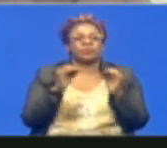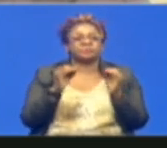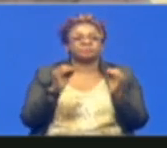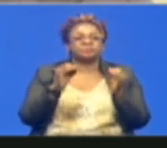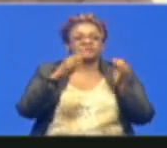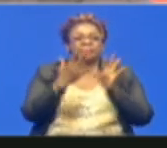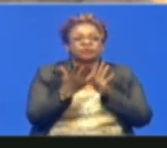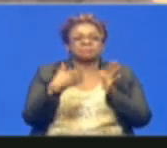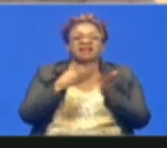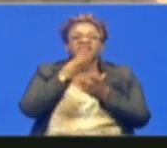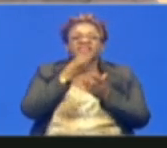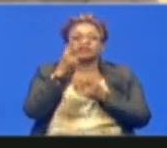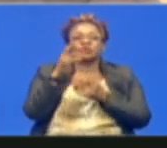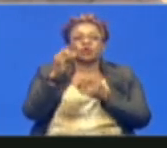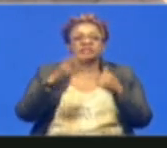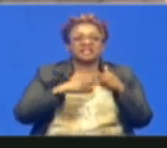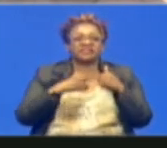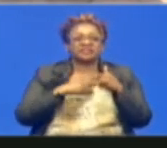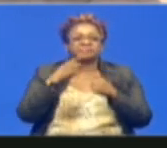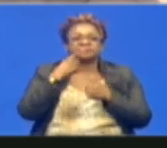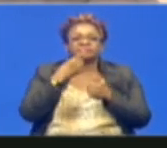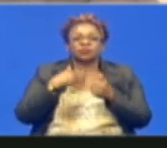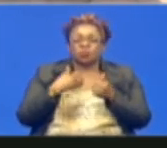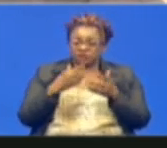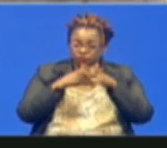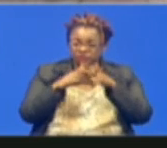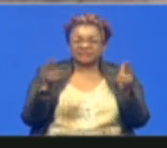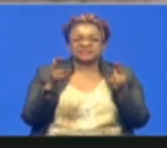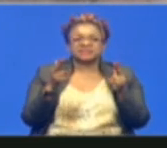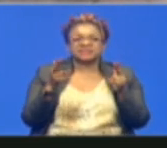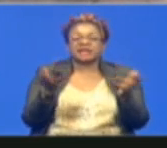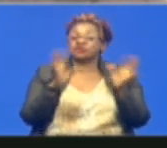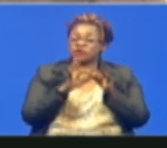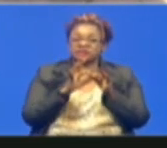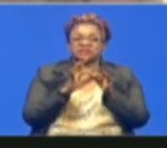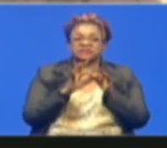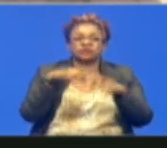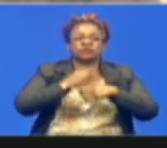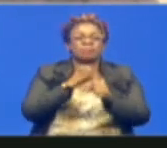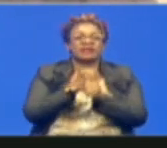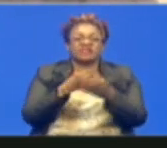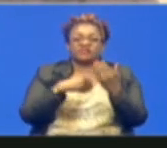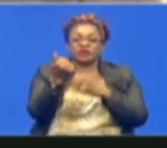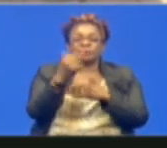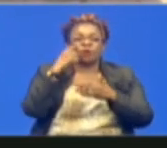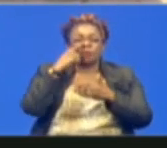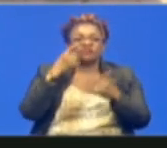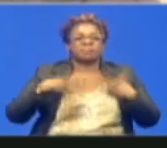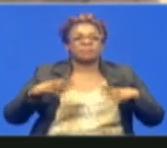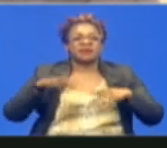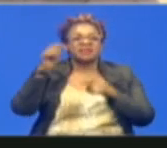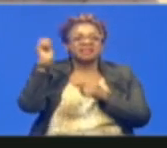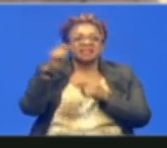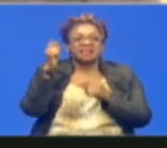father in 2007, says he wants to open a joint venture that can make affordable homes for people in Kenya. And my dad at first